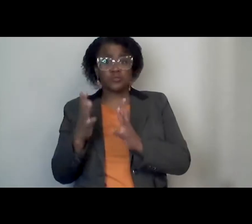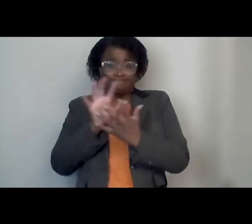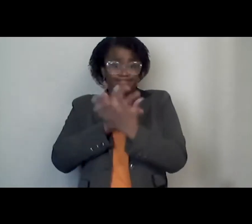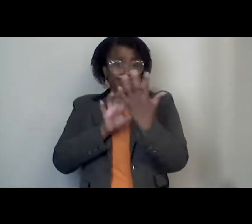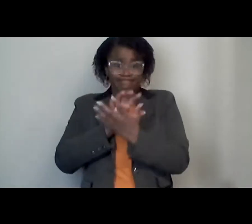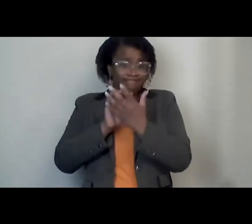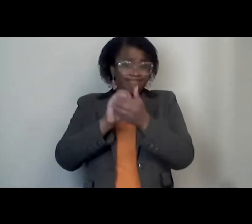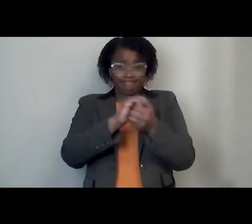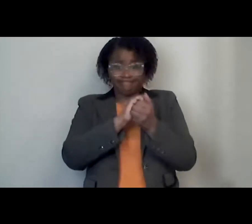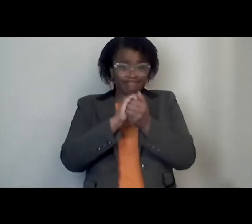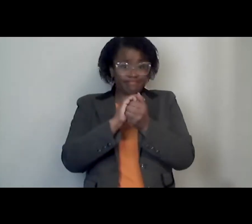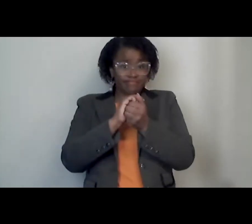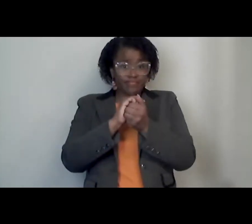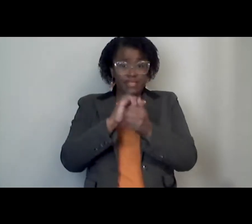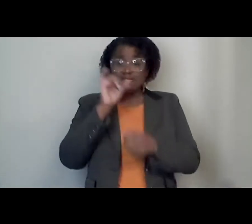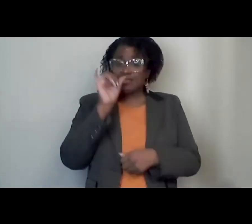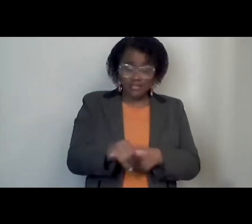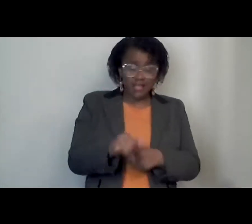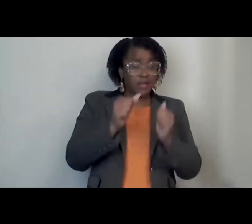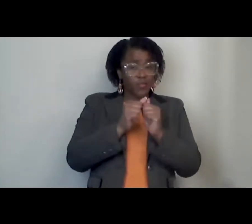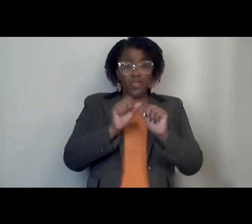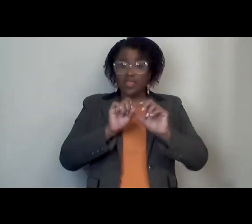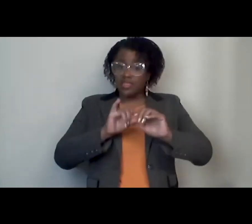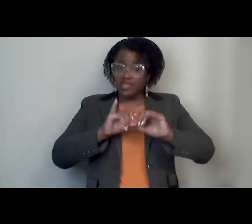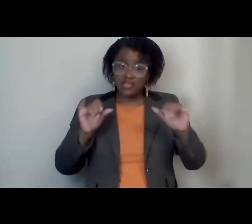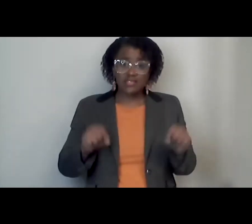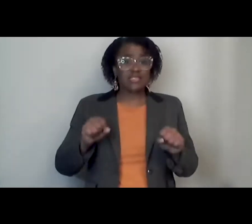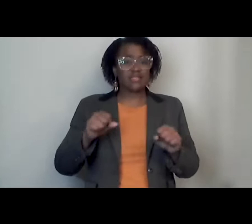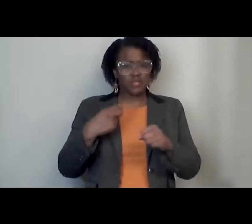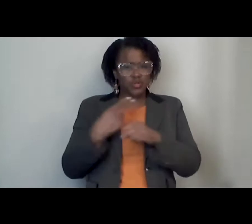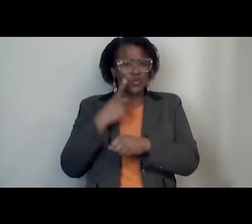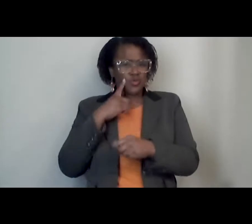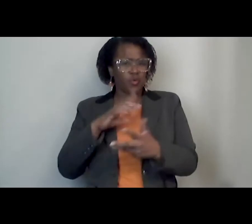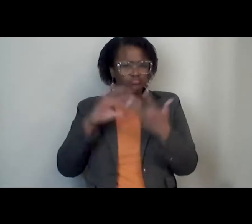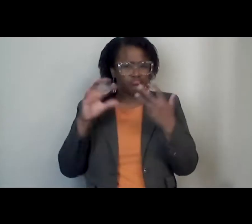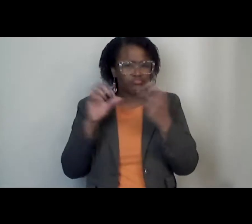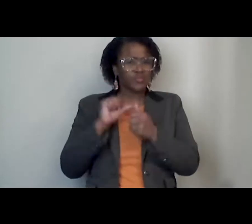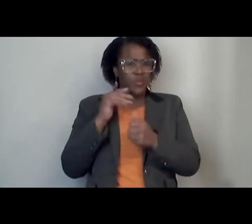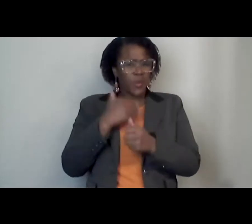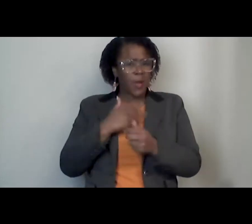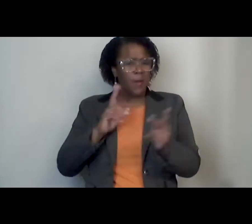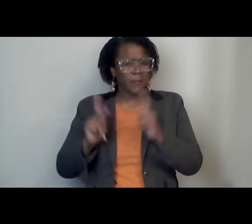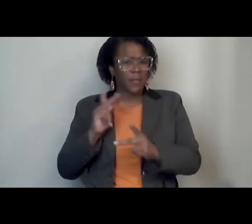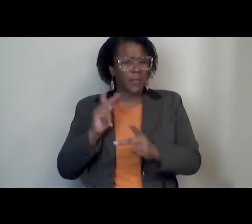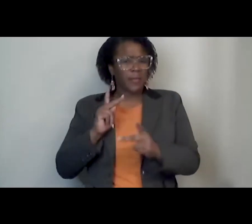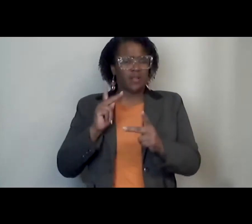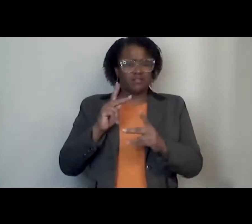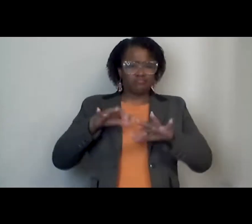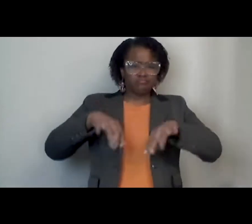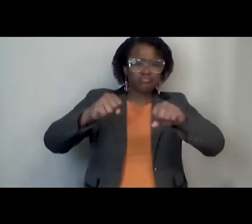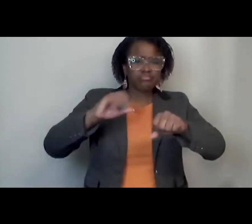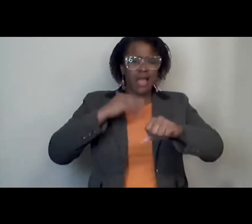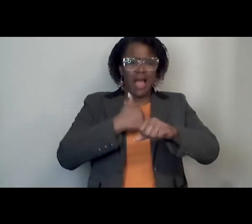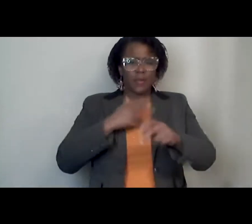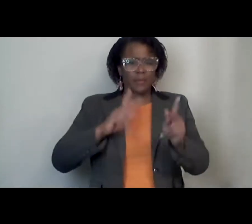just as the systems that are used to plunder our people, to plunder our lands, to